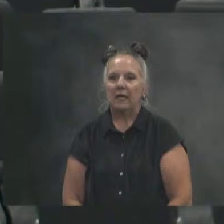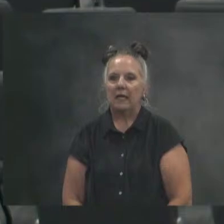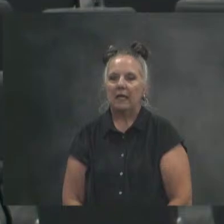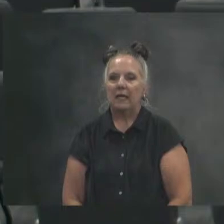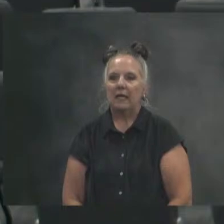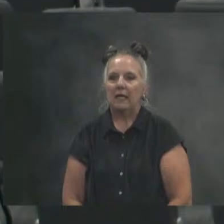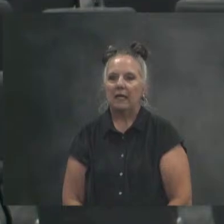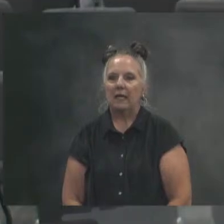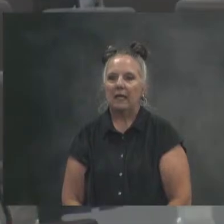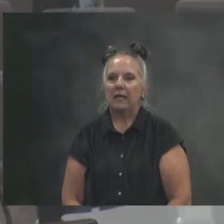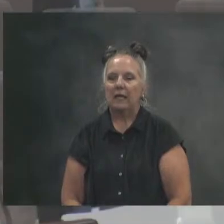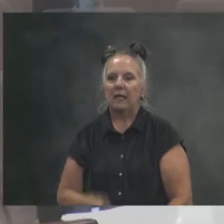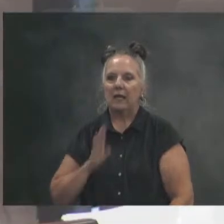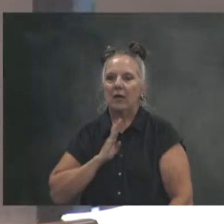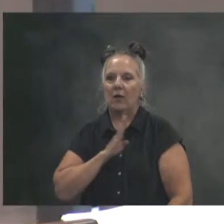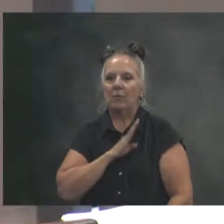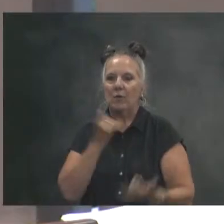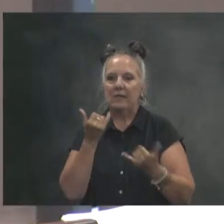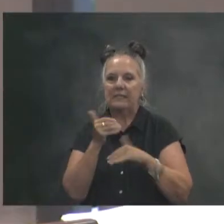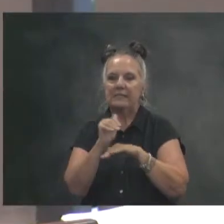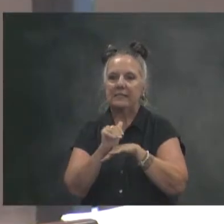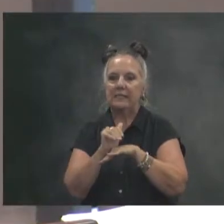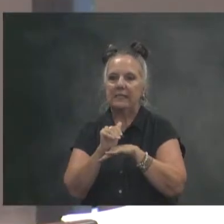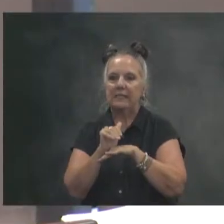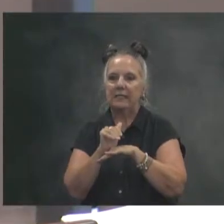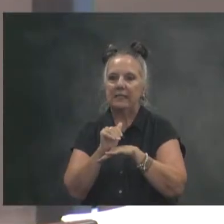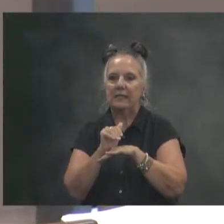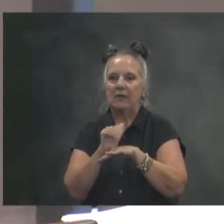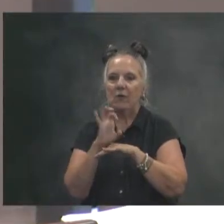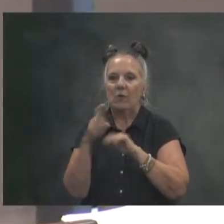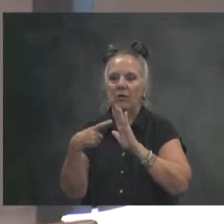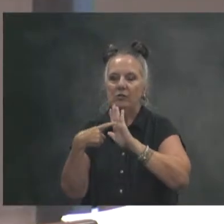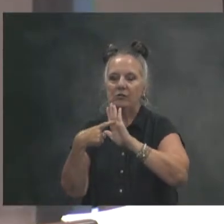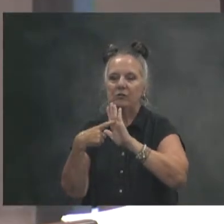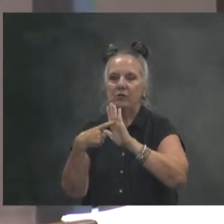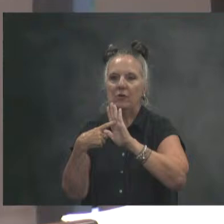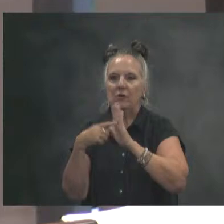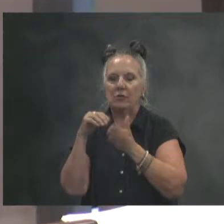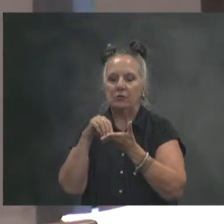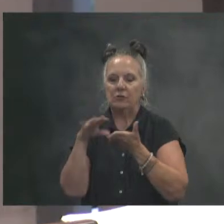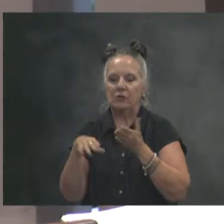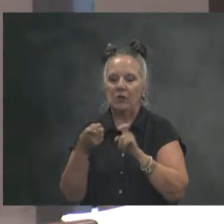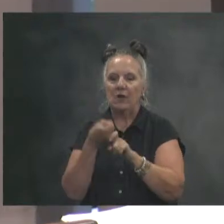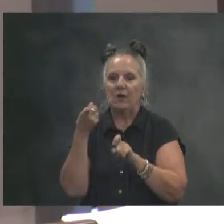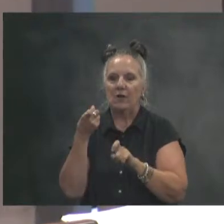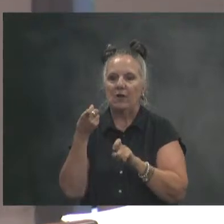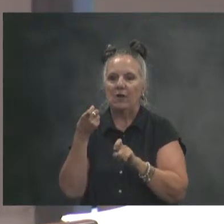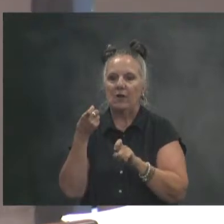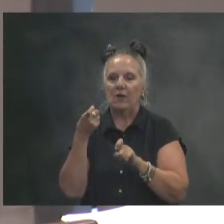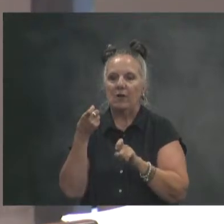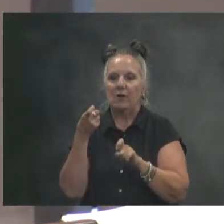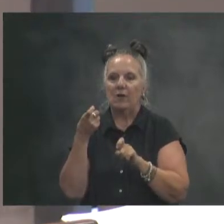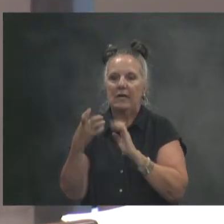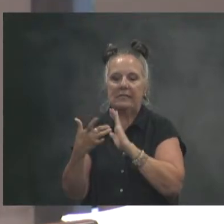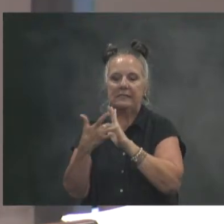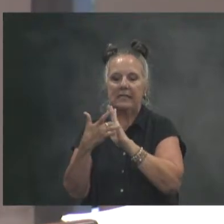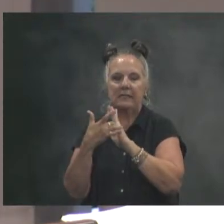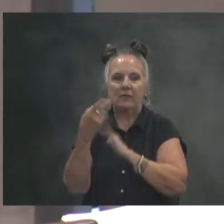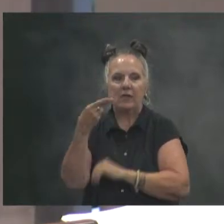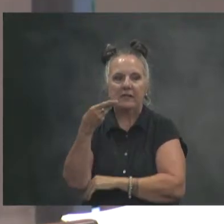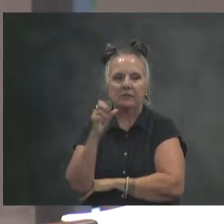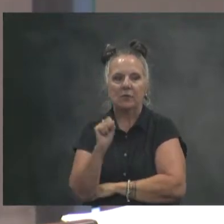I'd like to highlight the incredible accomplishments of some of our students from the Boyd J. Michael III Technical High